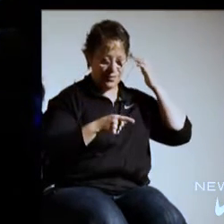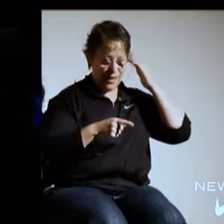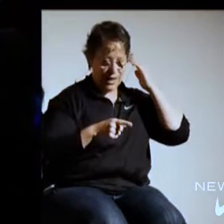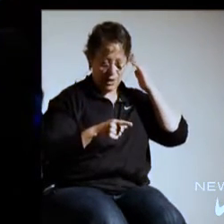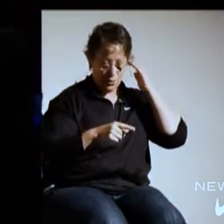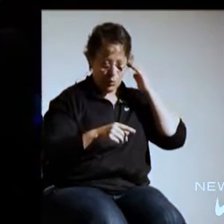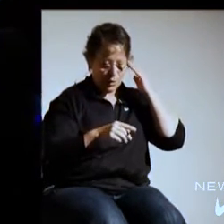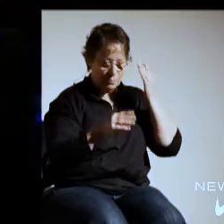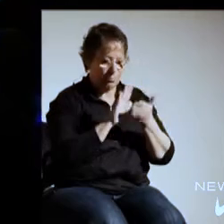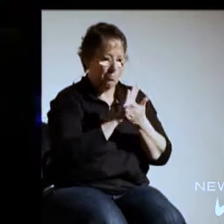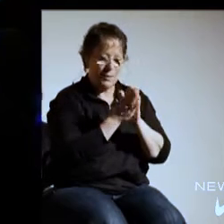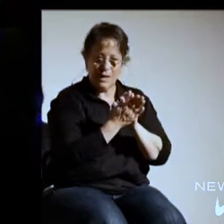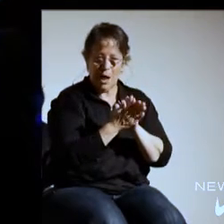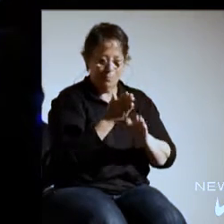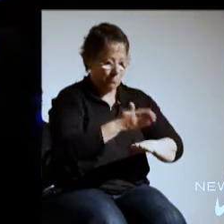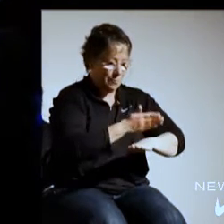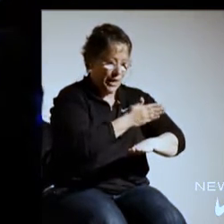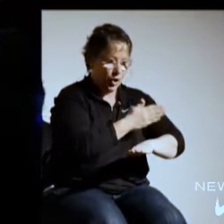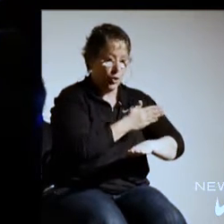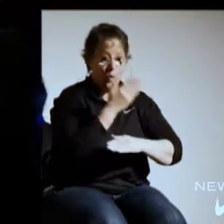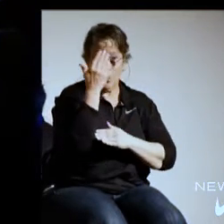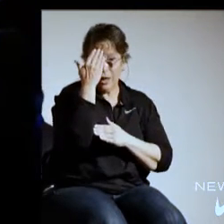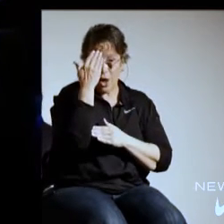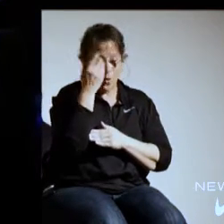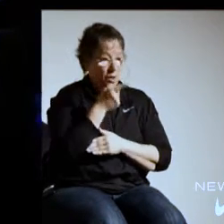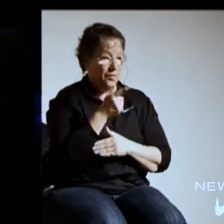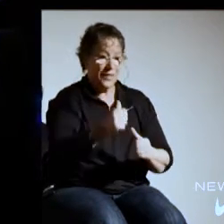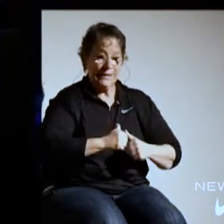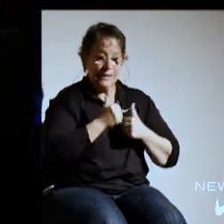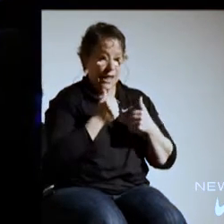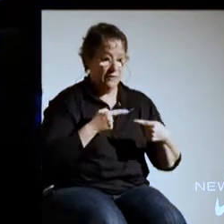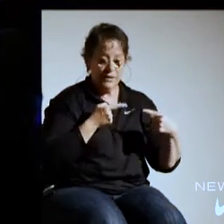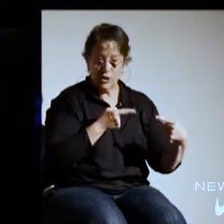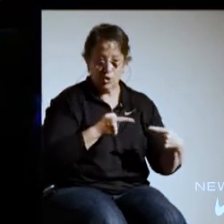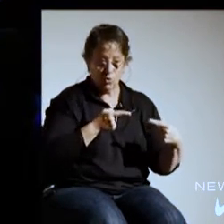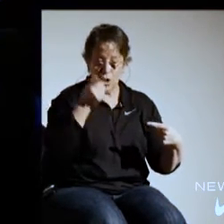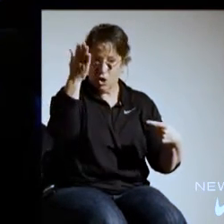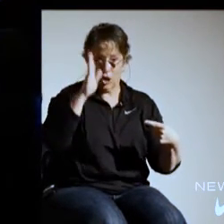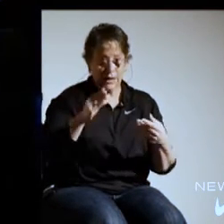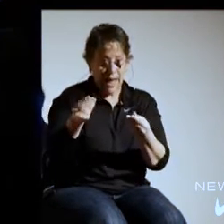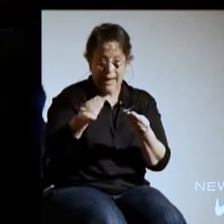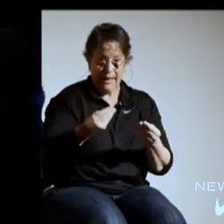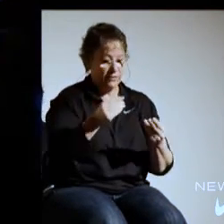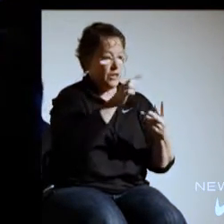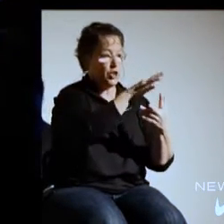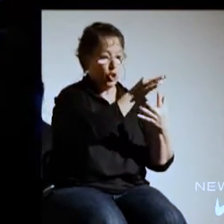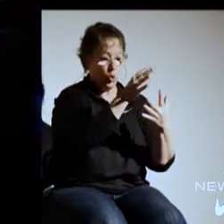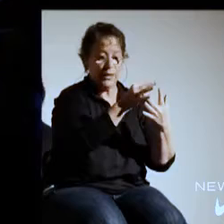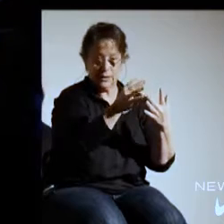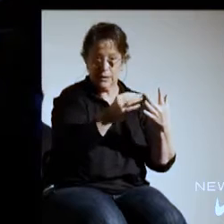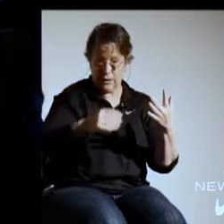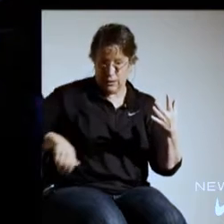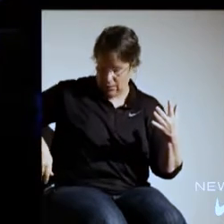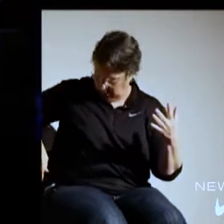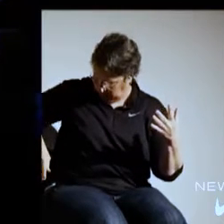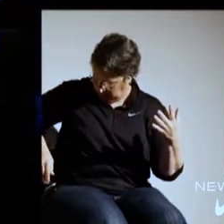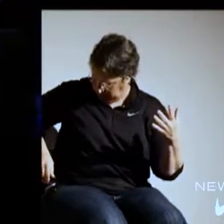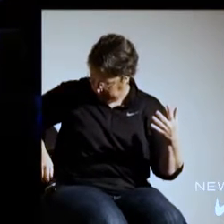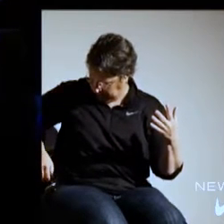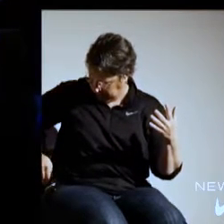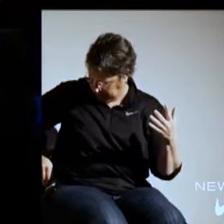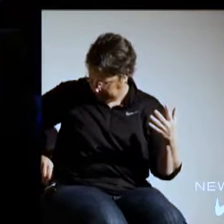But you and I both know that that's not the case. As we walk through this life, God gives us choices. We have free